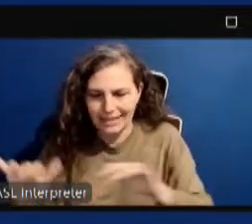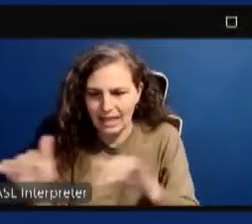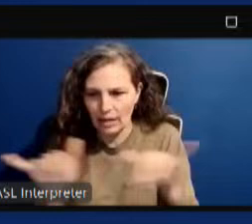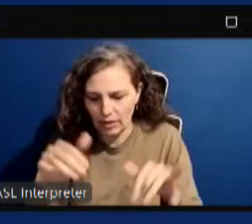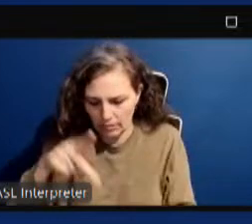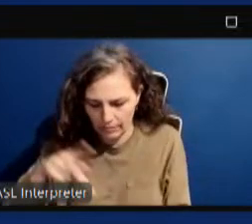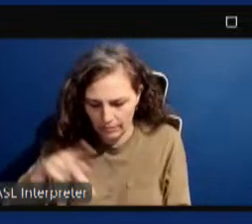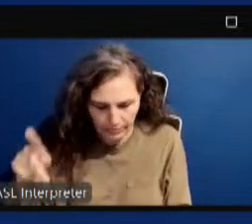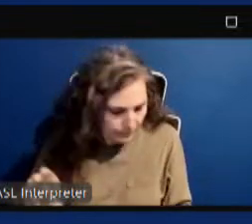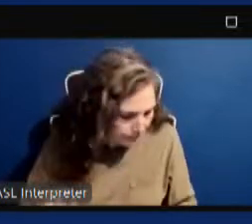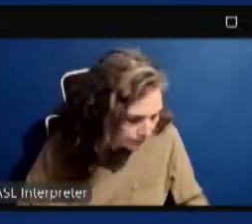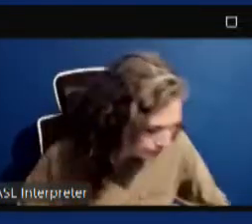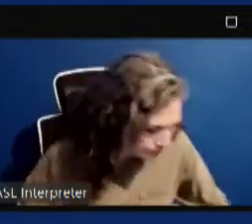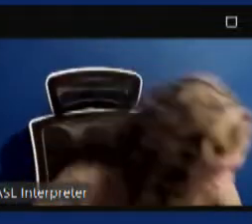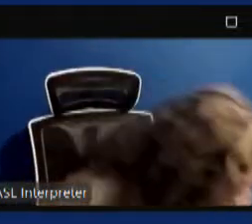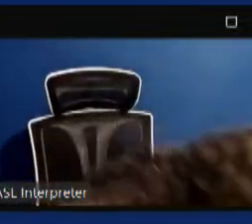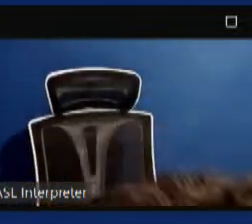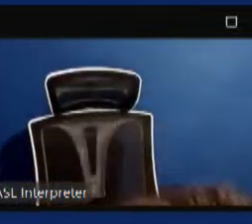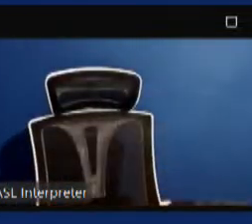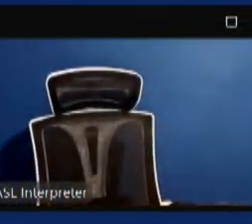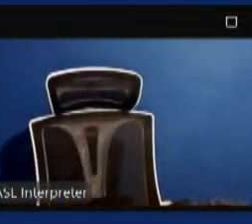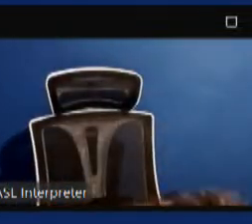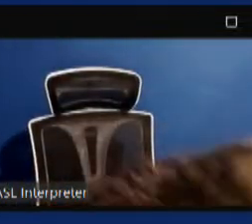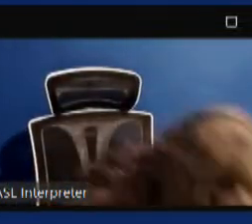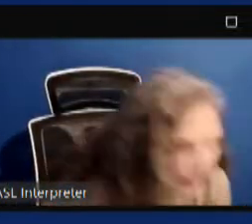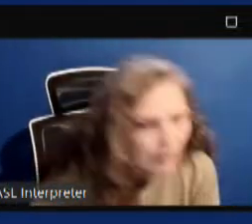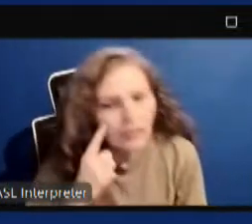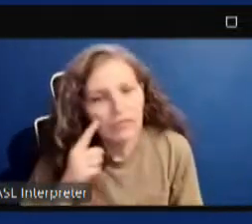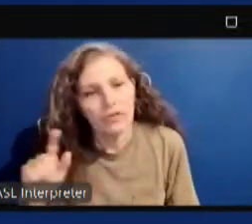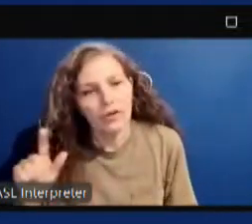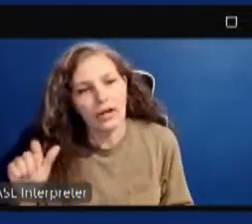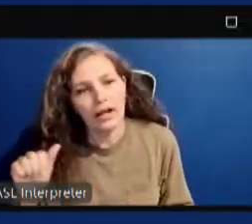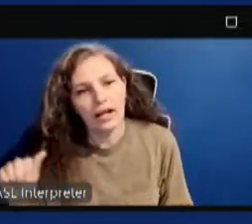this, for Altadena, there were